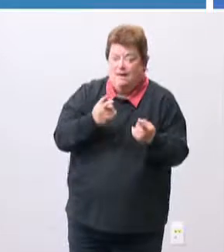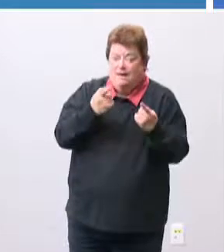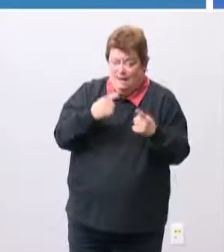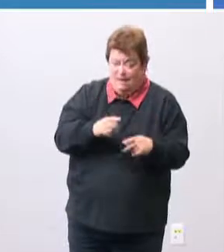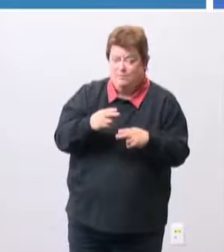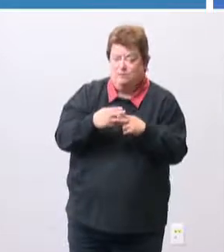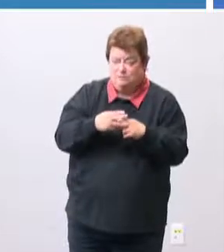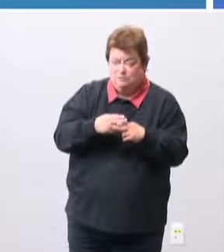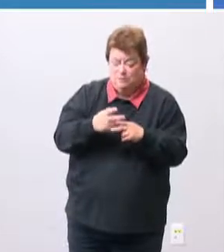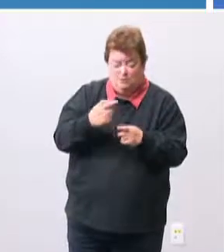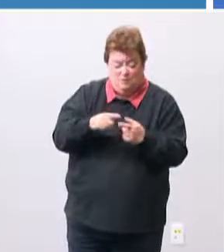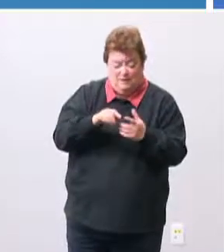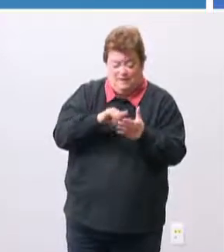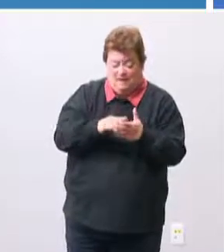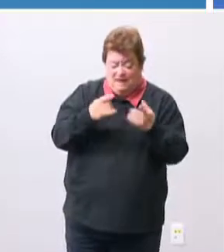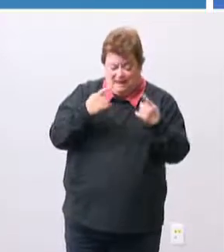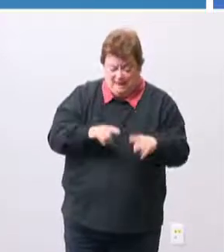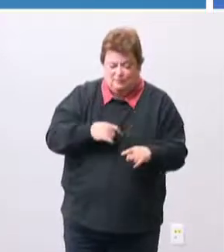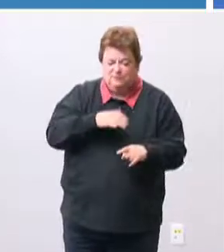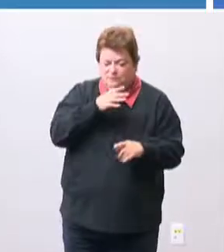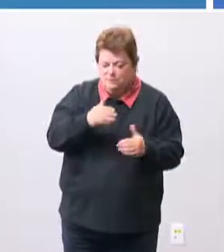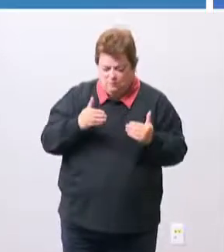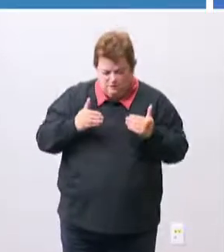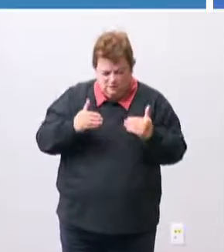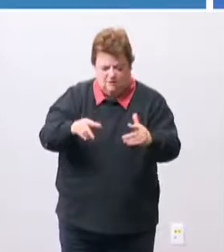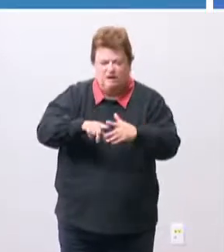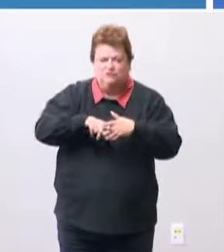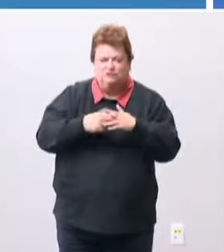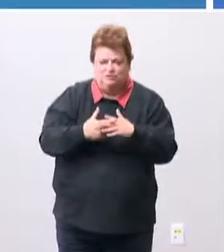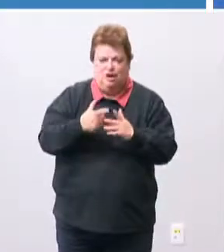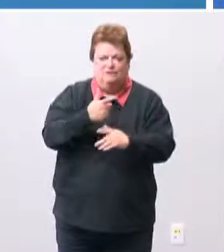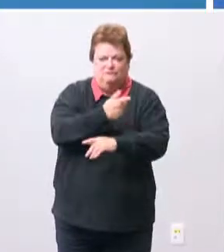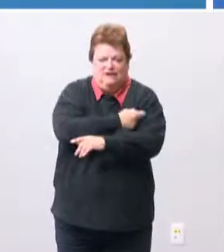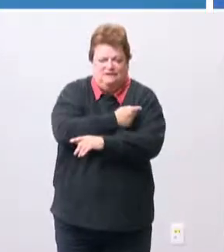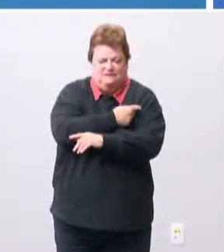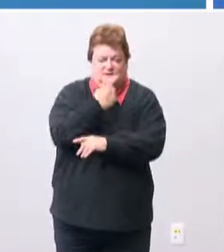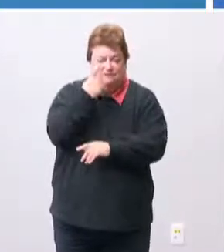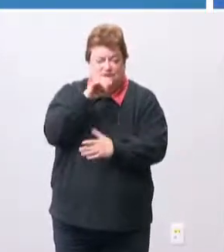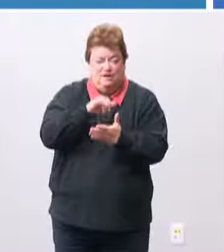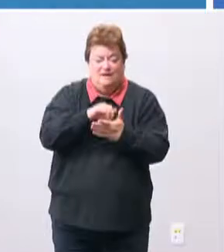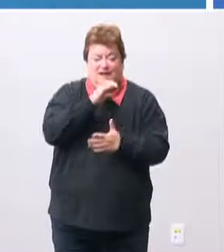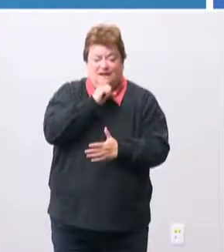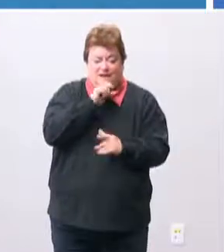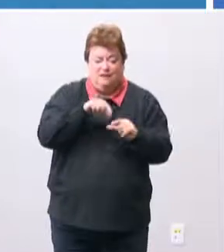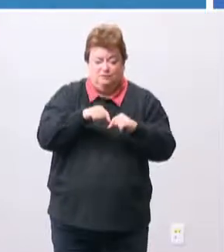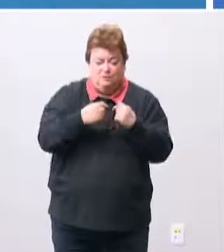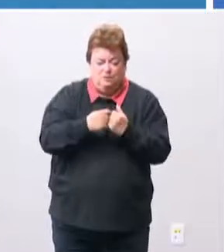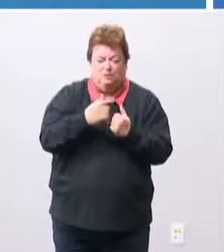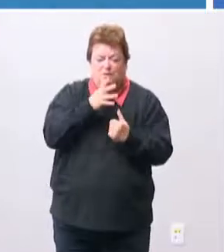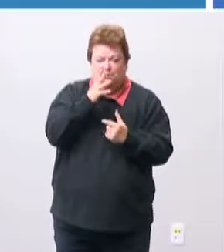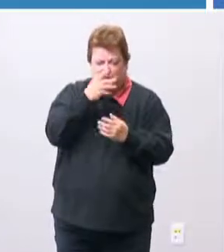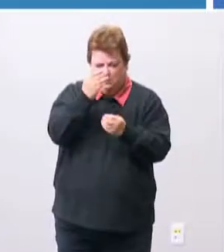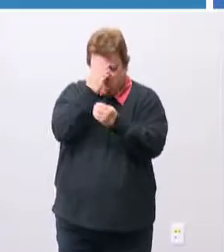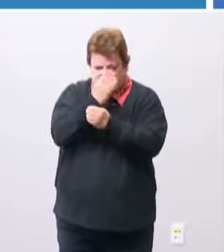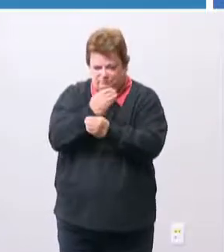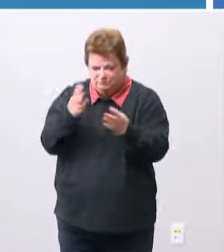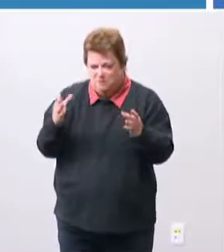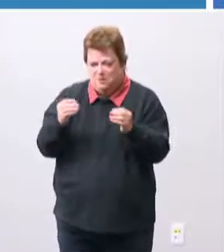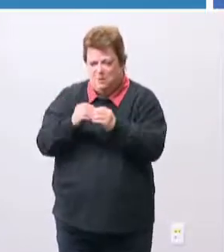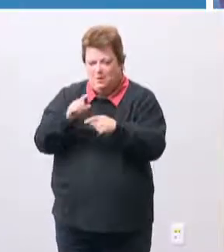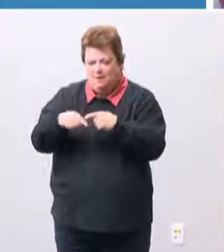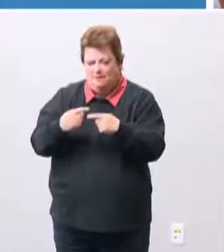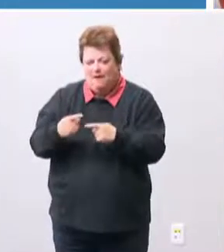does, we'll be ready to start administering vaccine to that age group, and we will share more information about upcoming